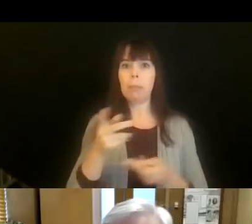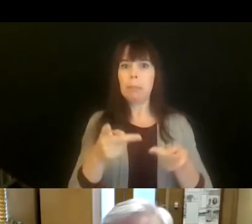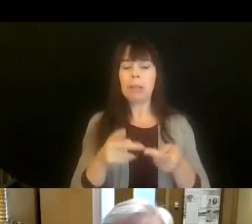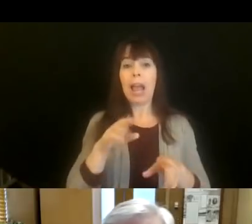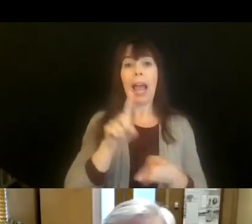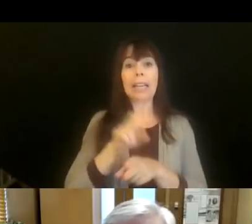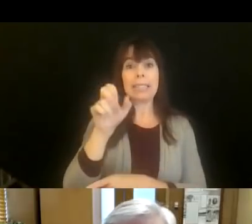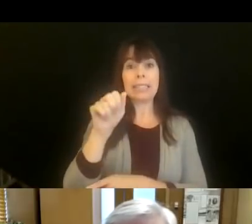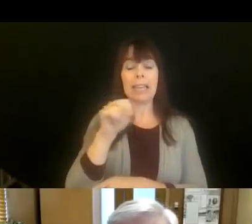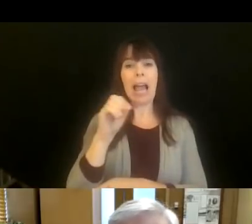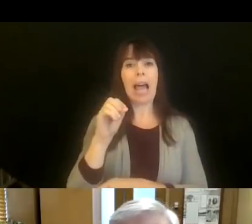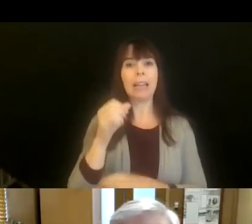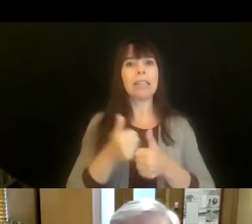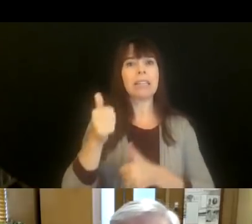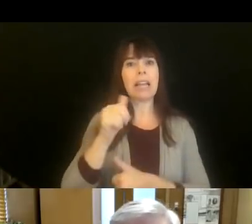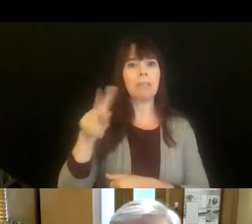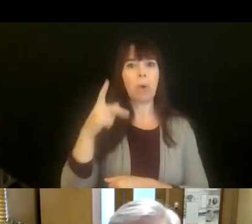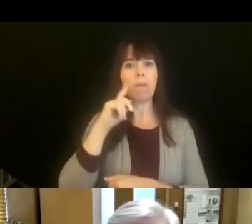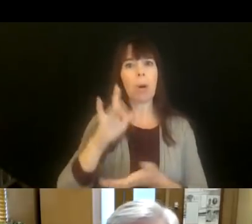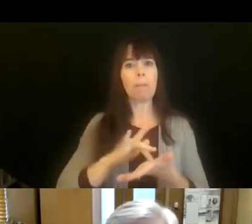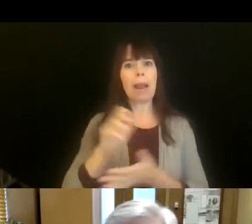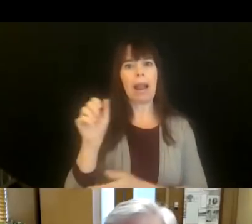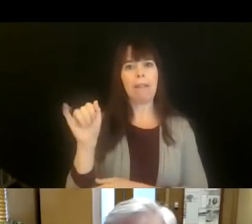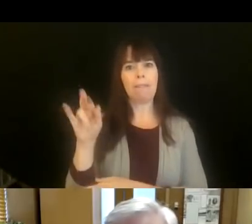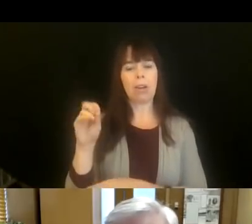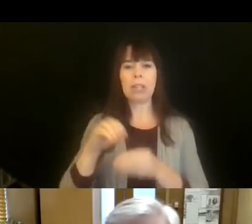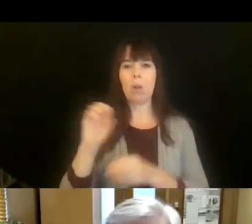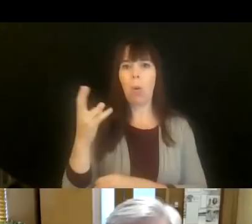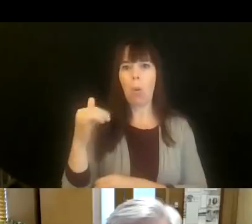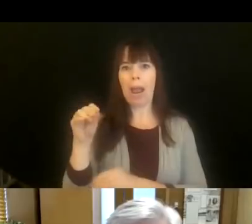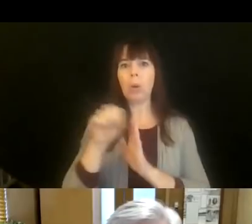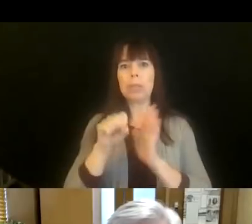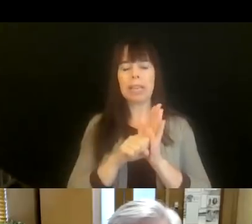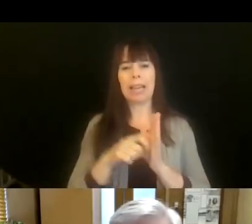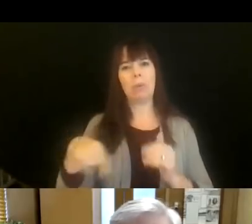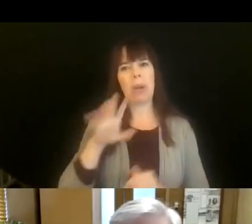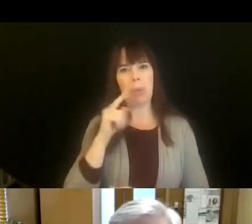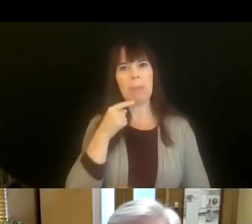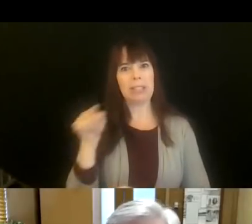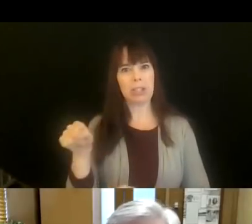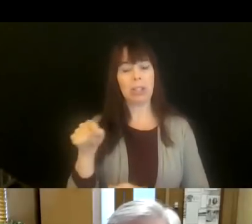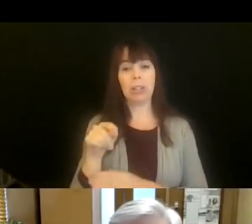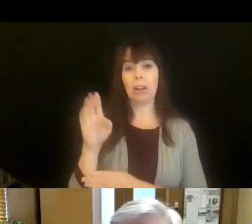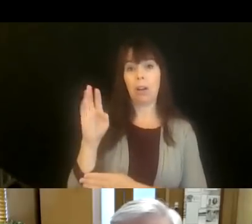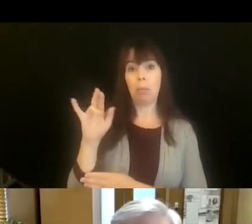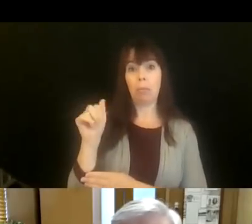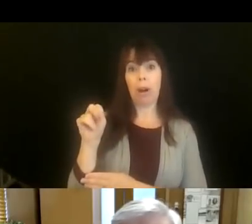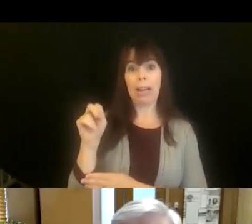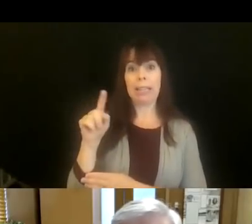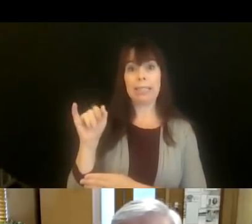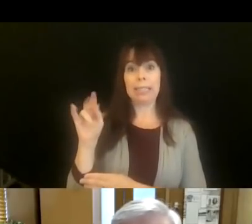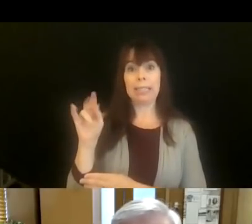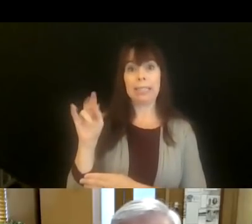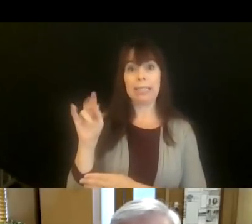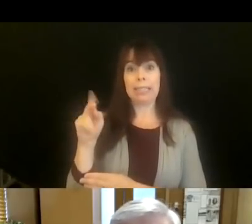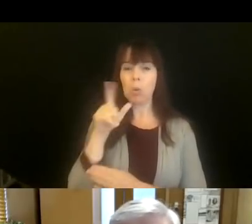and Executive Vice President for Medical Affairs at Ohio State, and we will all miss Carol. Brian Zink, who currently works in the medical